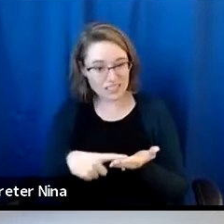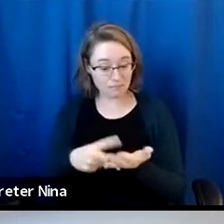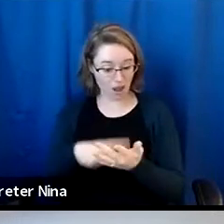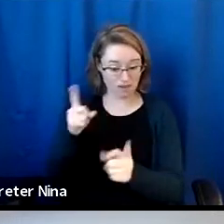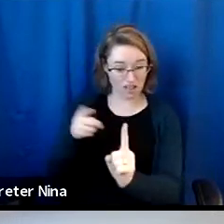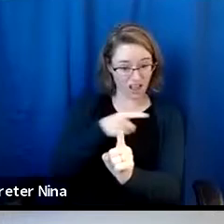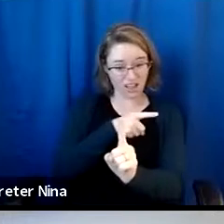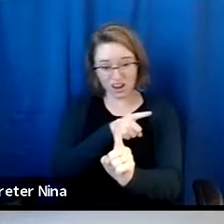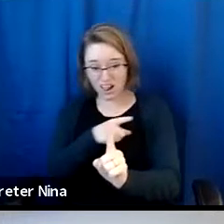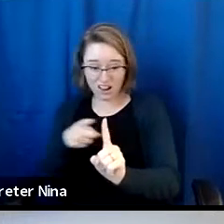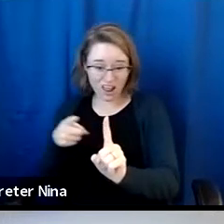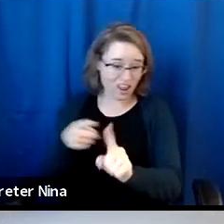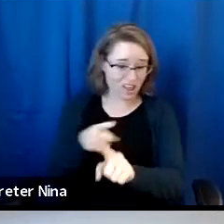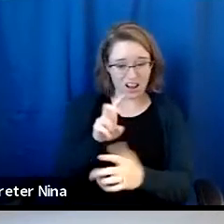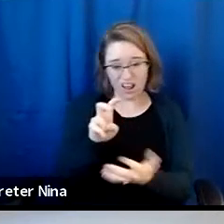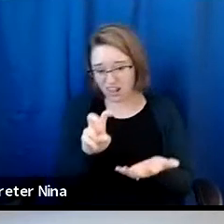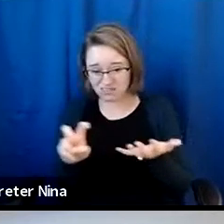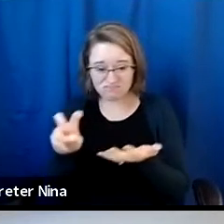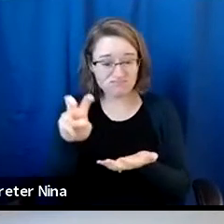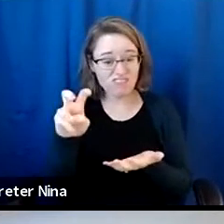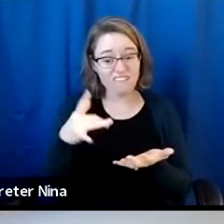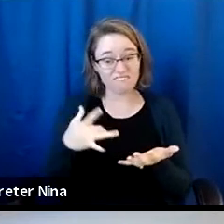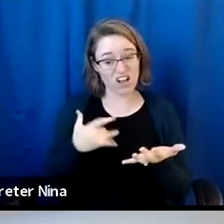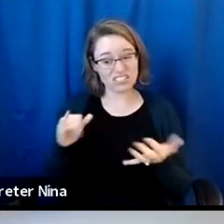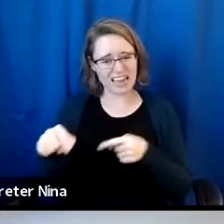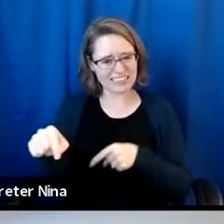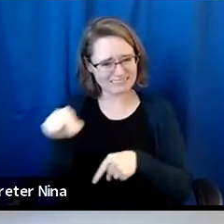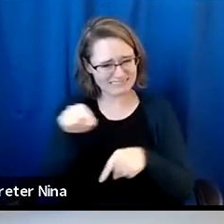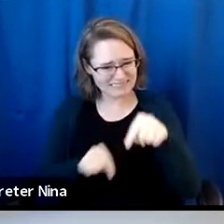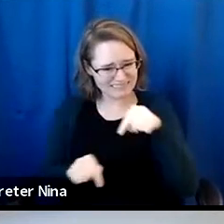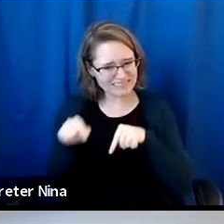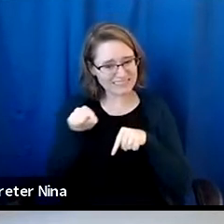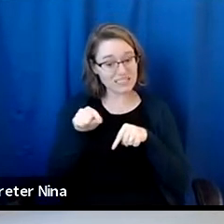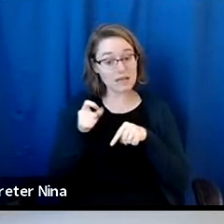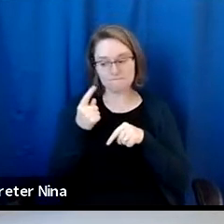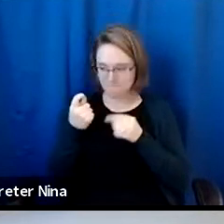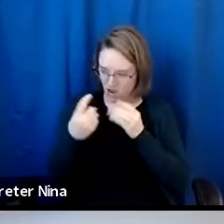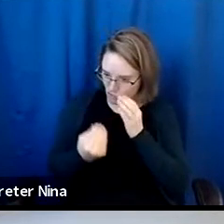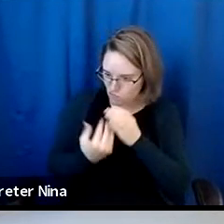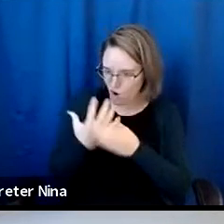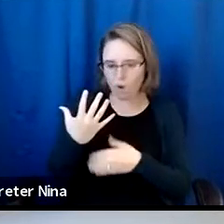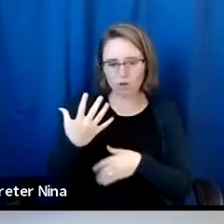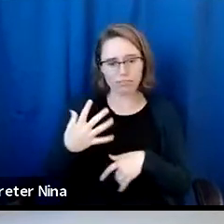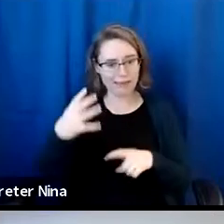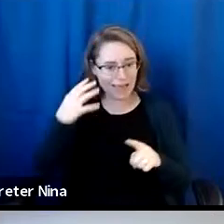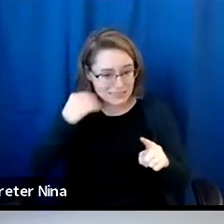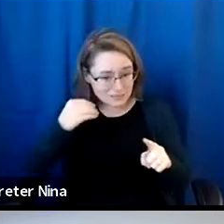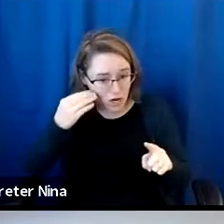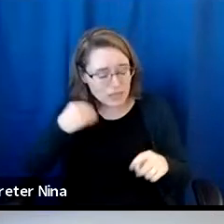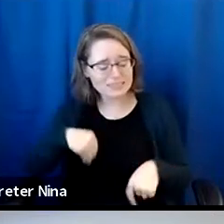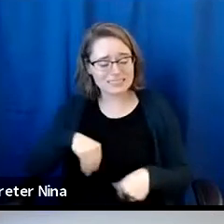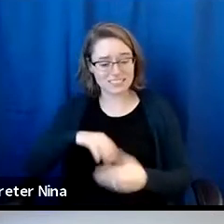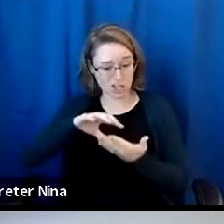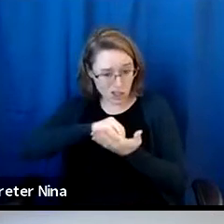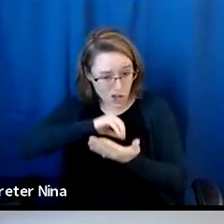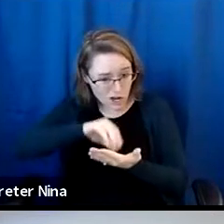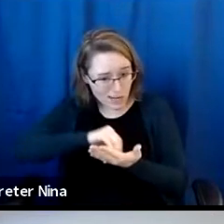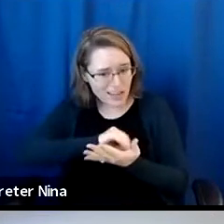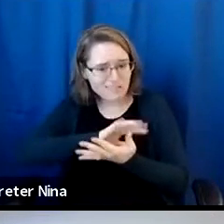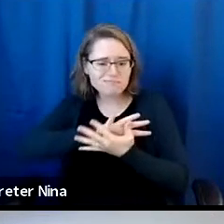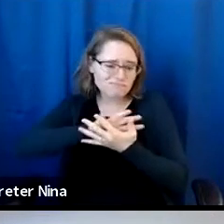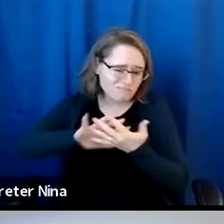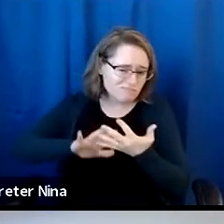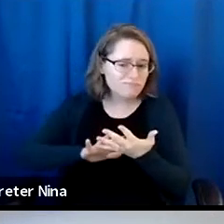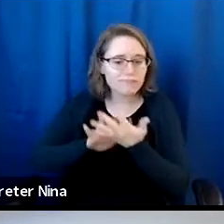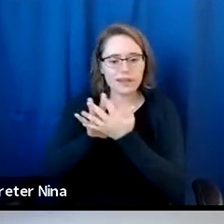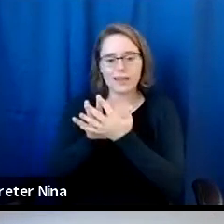moves. Sometimes it may feel like you're taking a step back, but the growth, the experiences, the learning that you get catapult